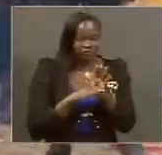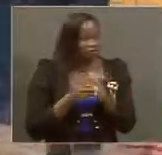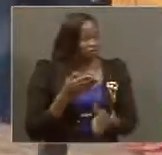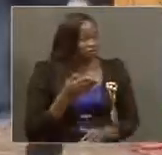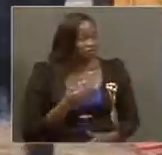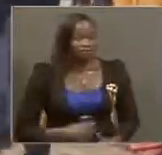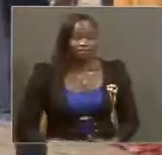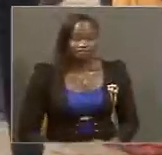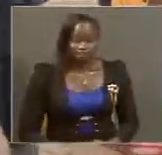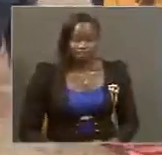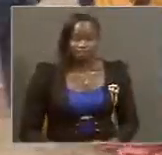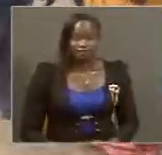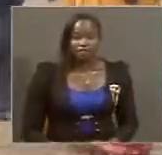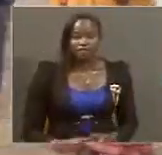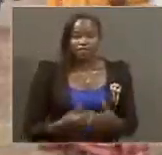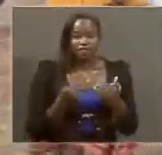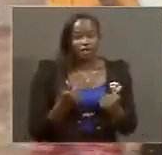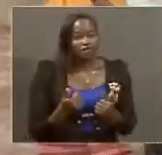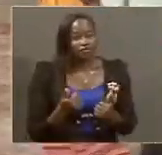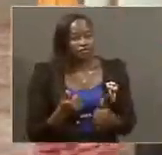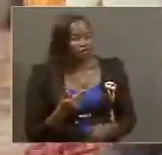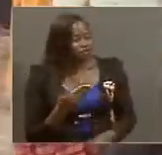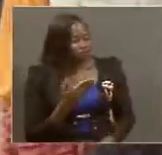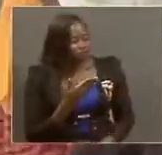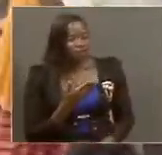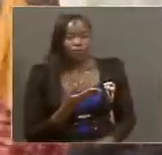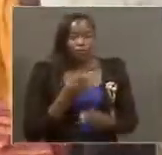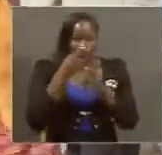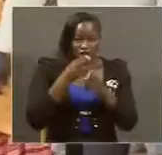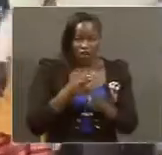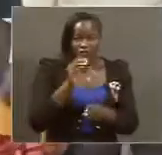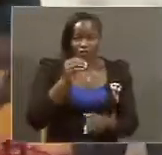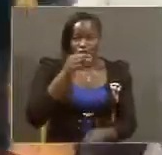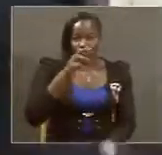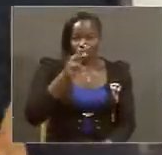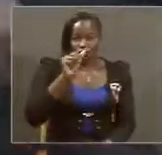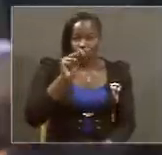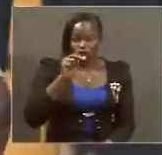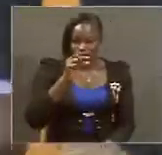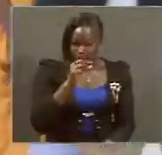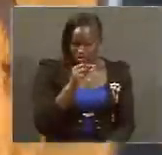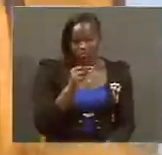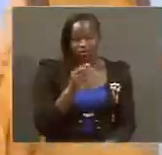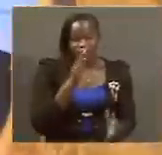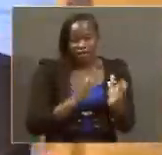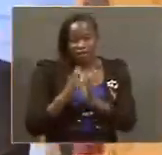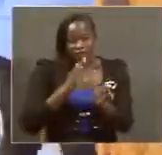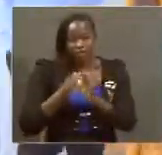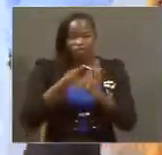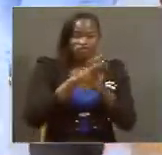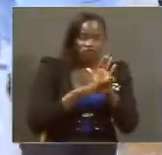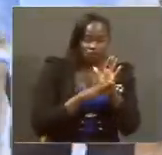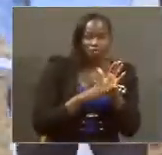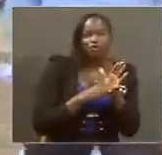Museveni was hosted by the Usuk County Member of Parliament, Honorable Peter Ogwang, to hand over the pledges the Member of Parliament promised his